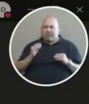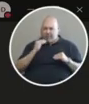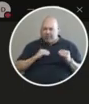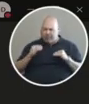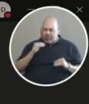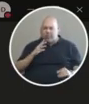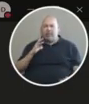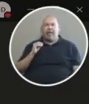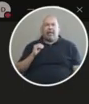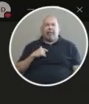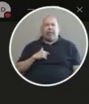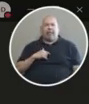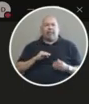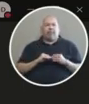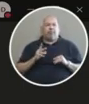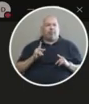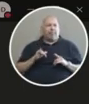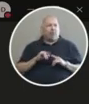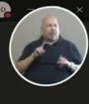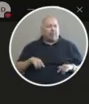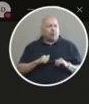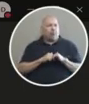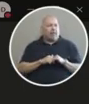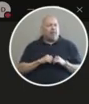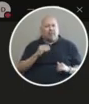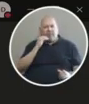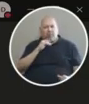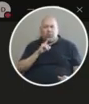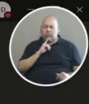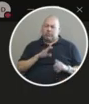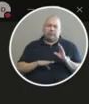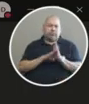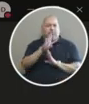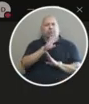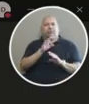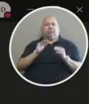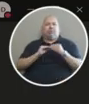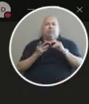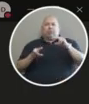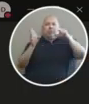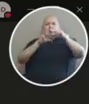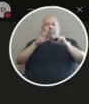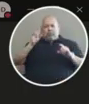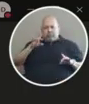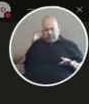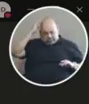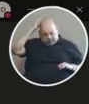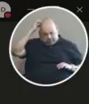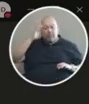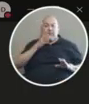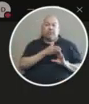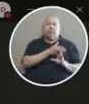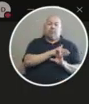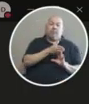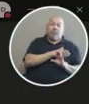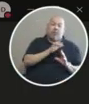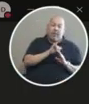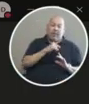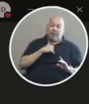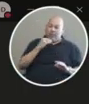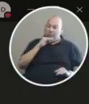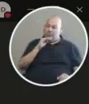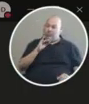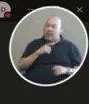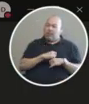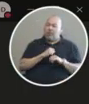food. The number of people coming to get emergency food has skyrocketed. And in the past, prior to this pandemic, the food